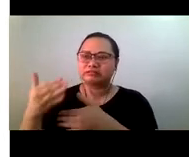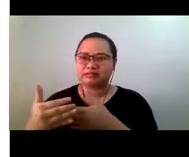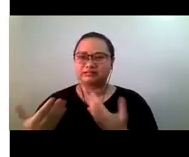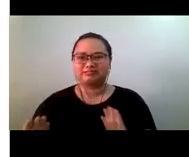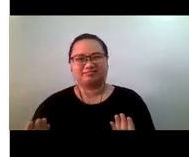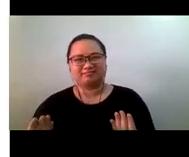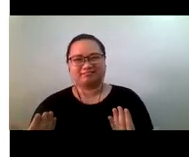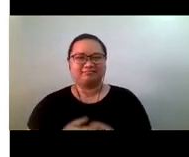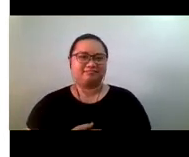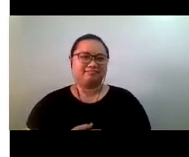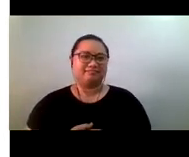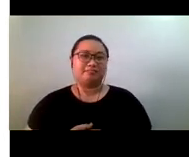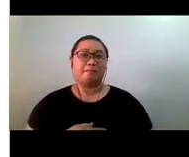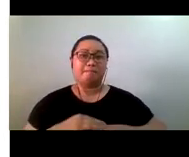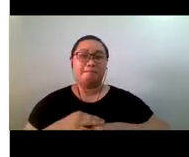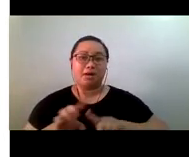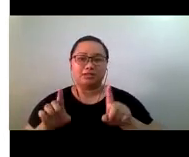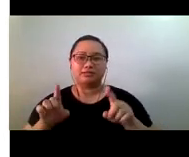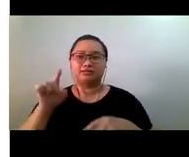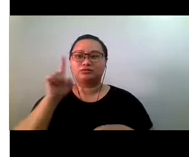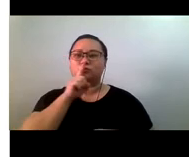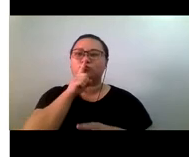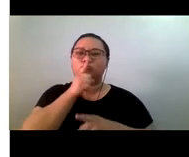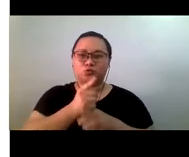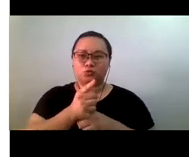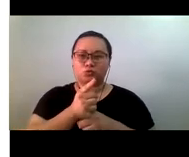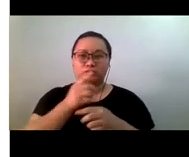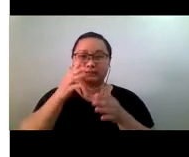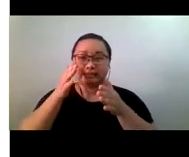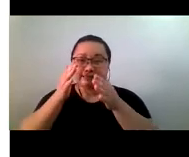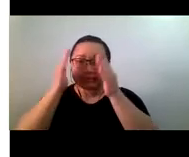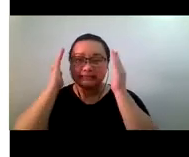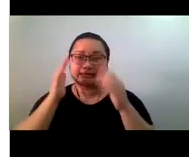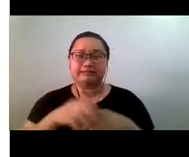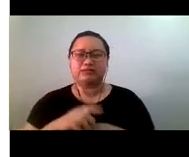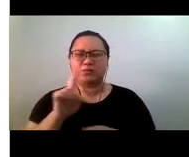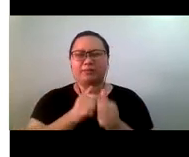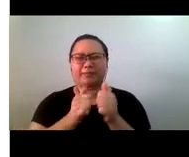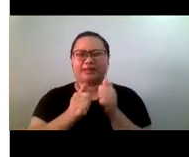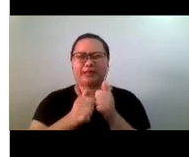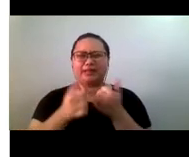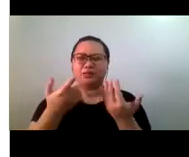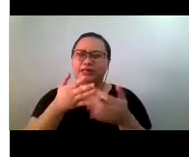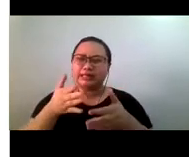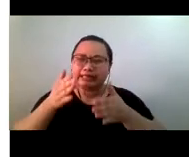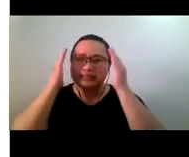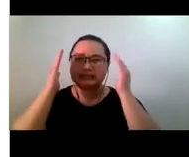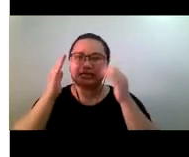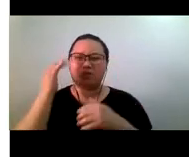genuine listening means that we listen to understand. We listen to